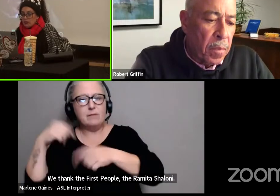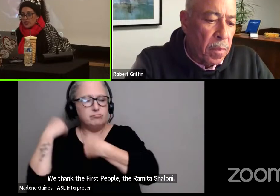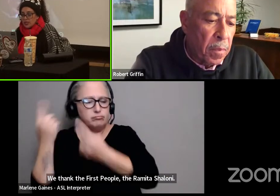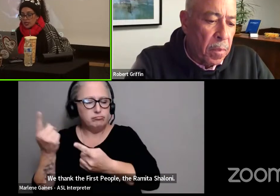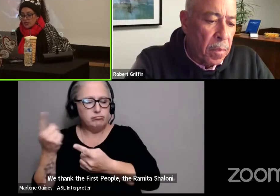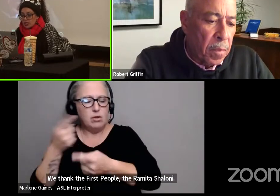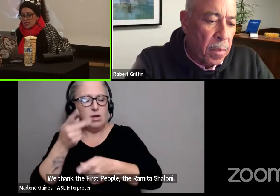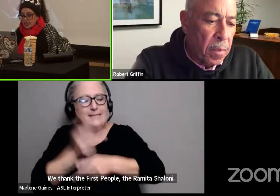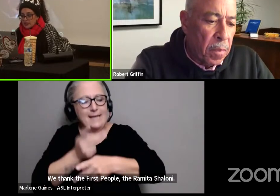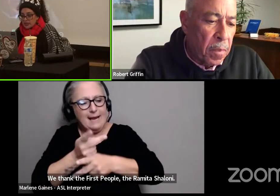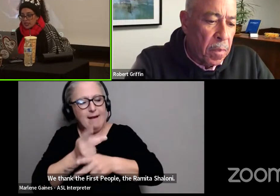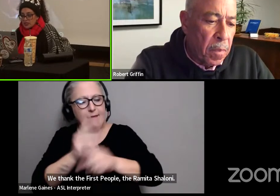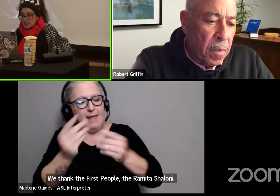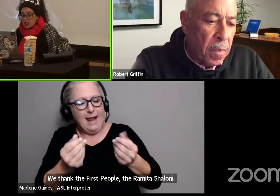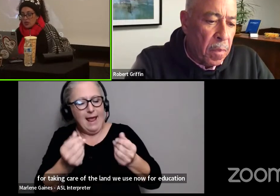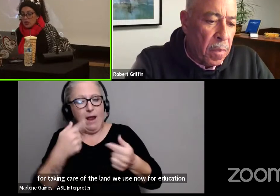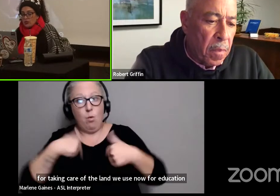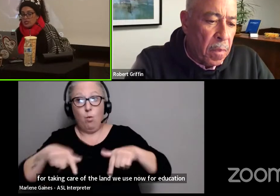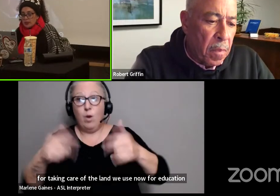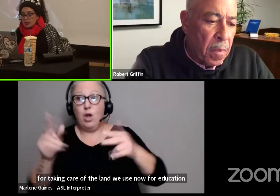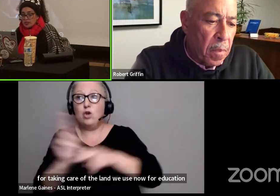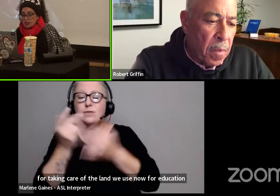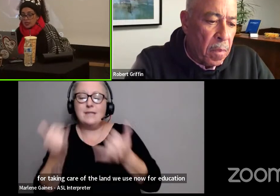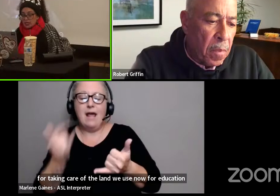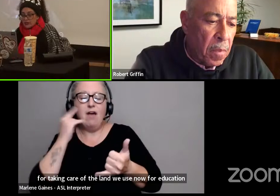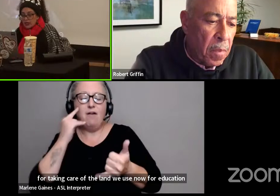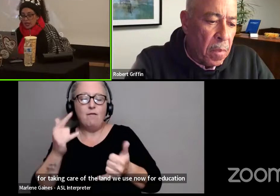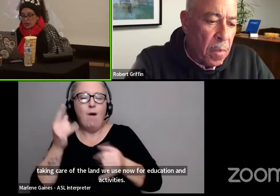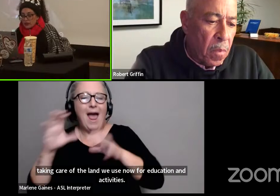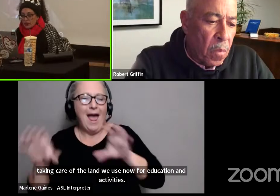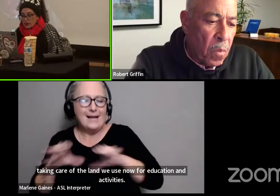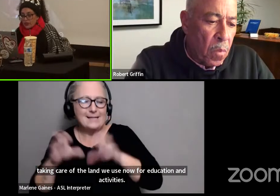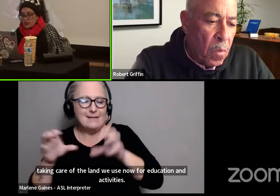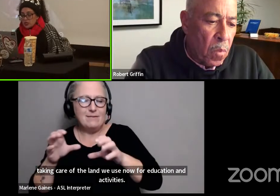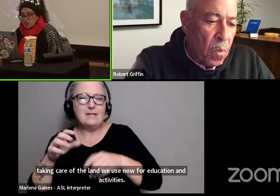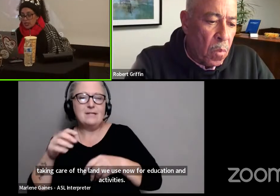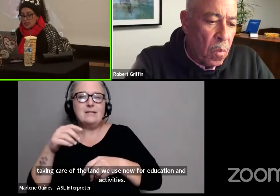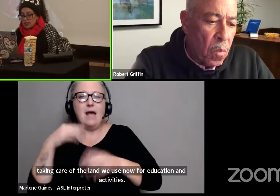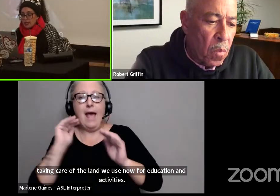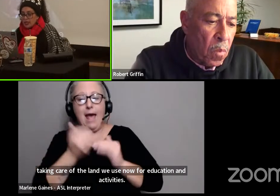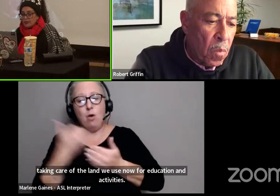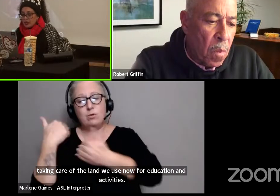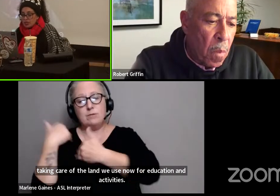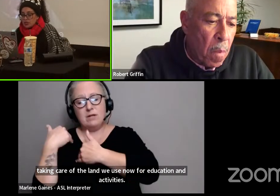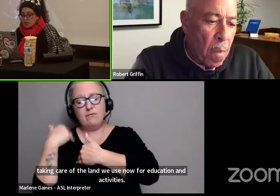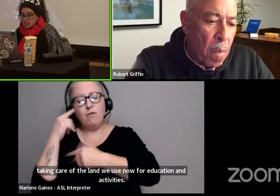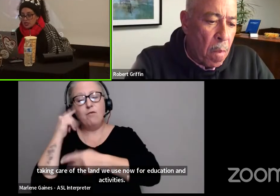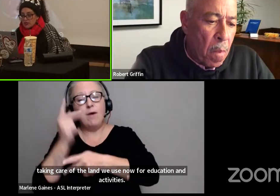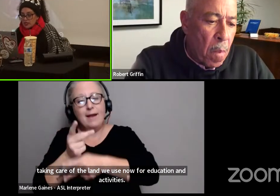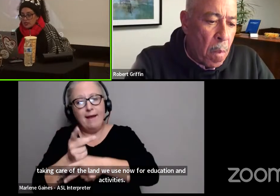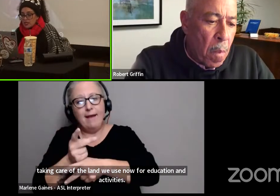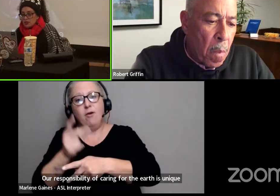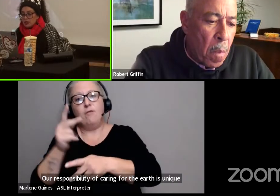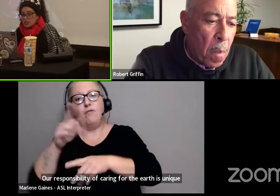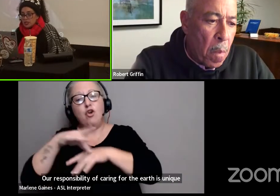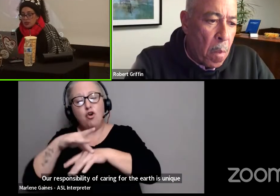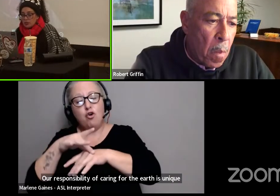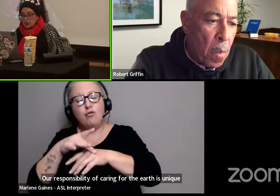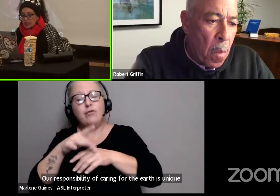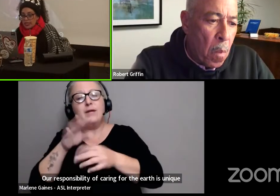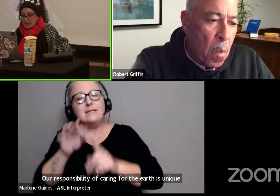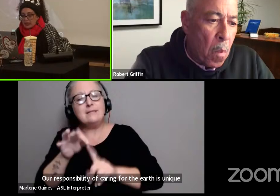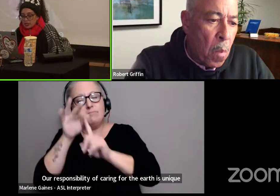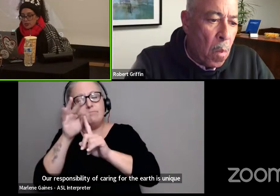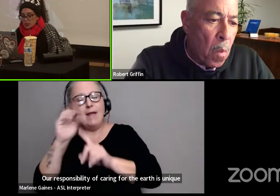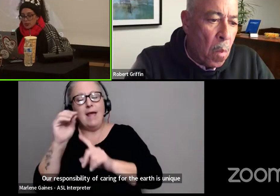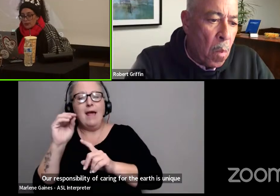now for education and activities. Our responsibility of caring for the earth is unique and personal to each of us, but should be rooted